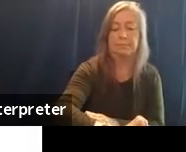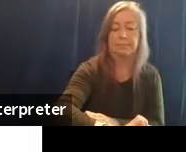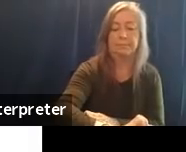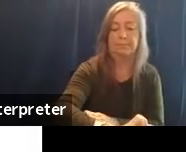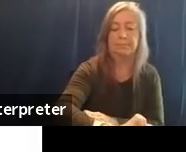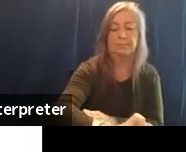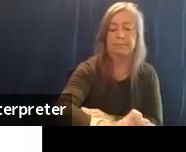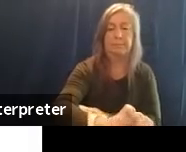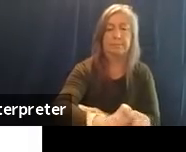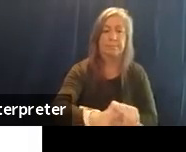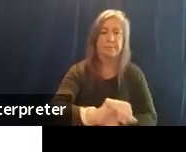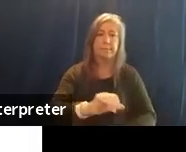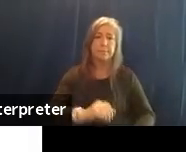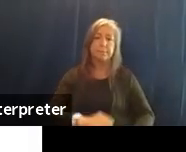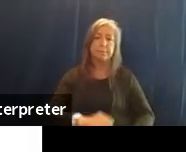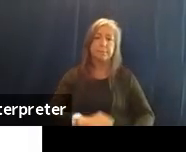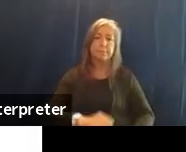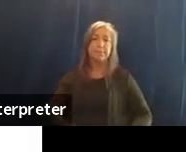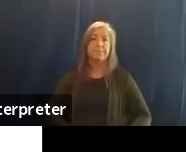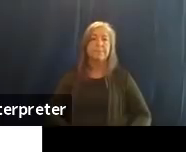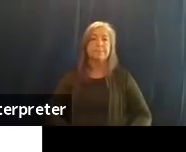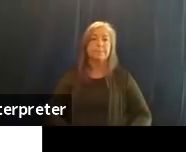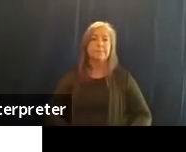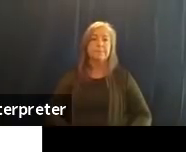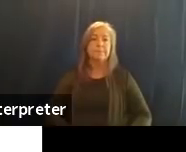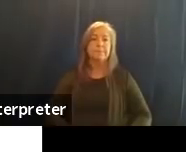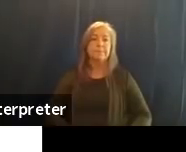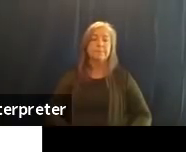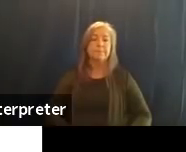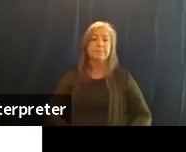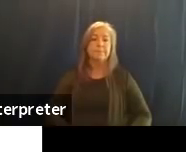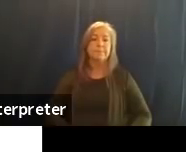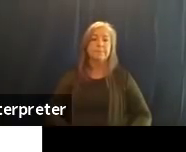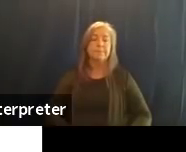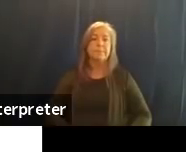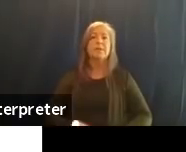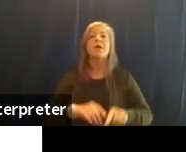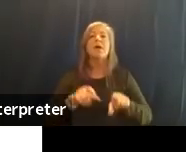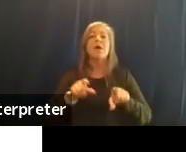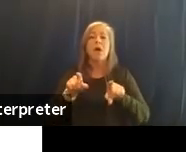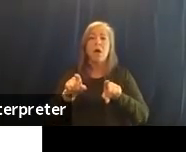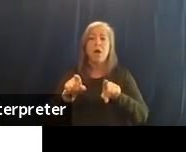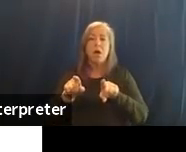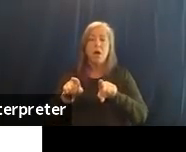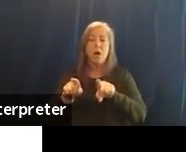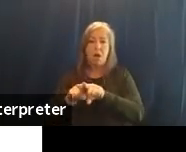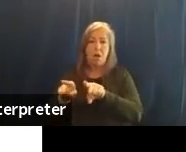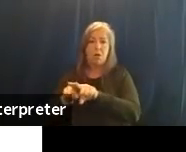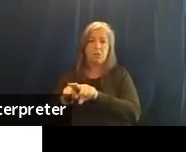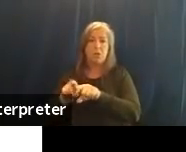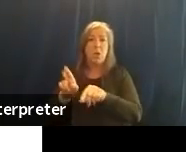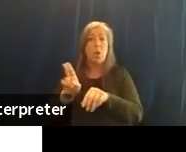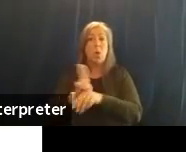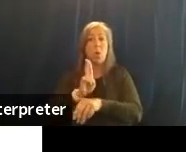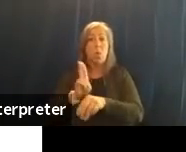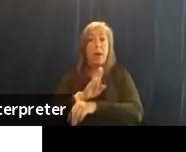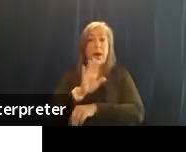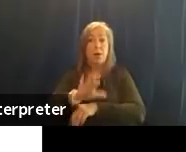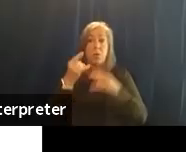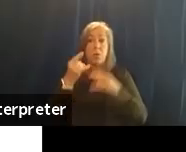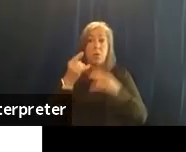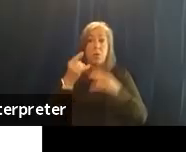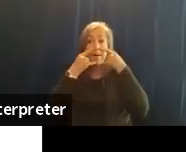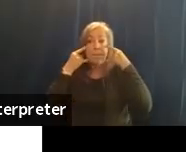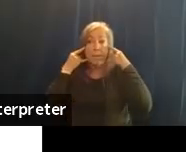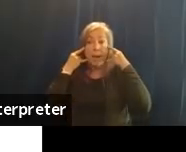Wanted to make sure I didn't miss anything. Oh, yes, please. And then also wear your mask until you're safely in your vehicle. And then I always keep hand